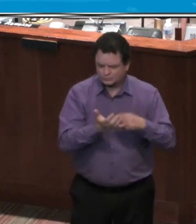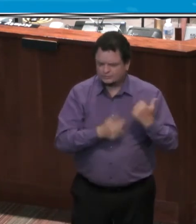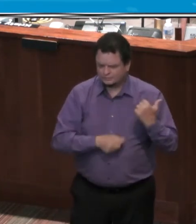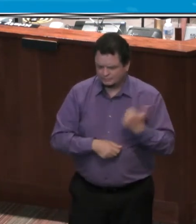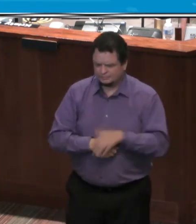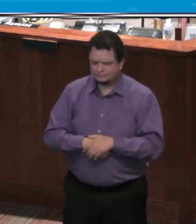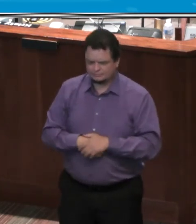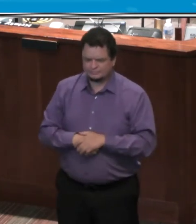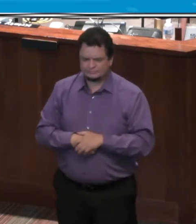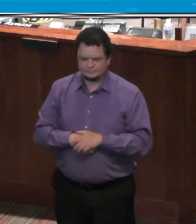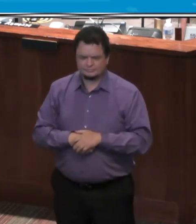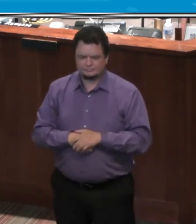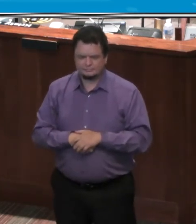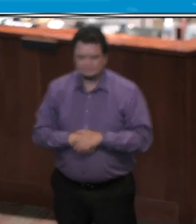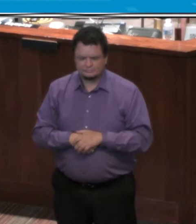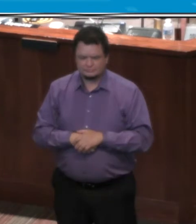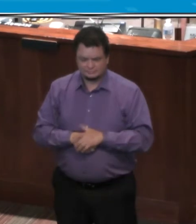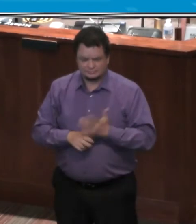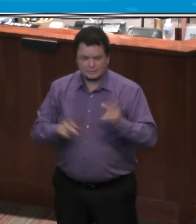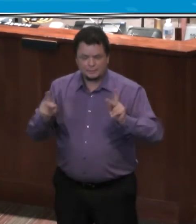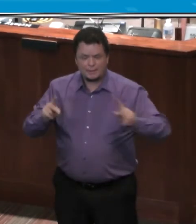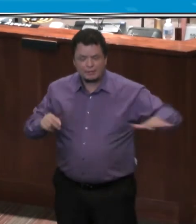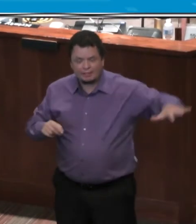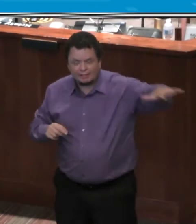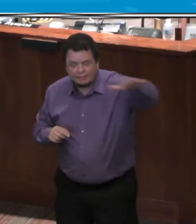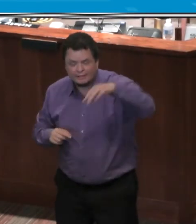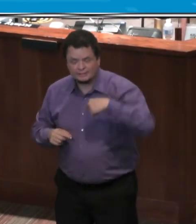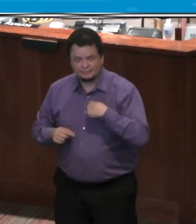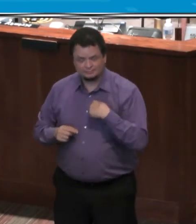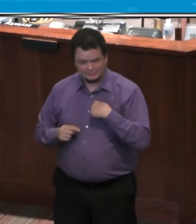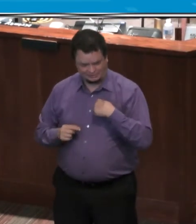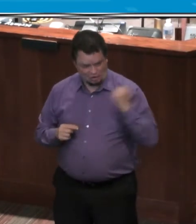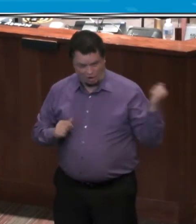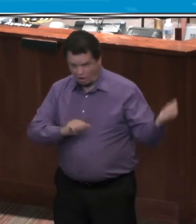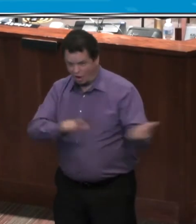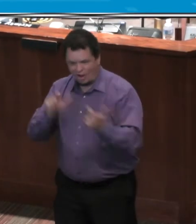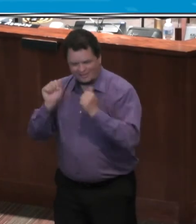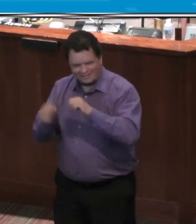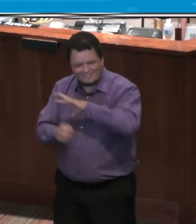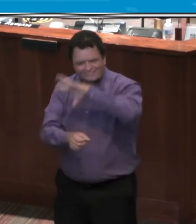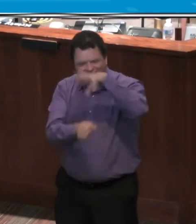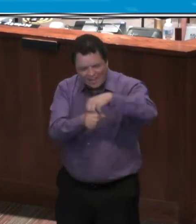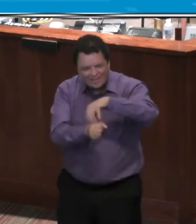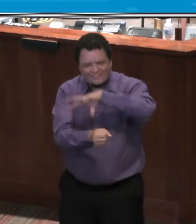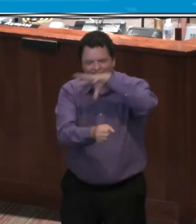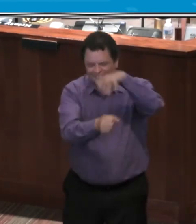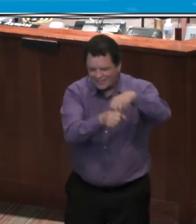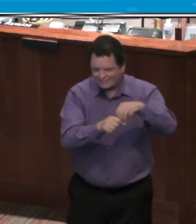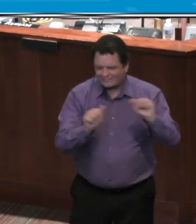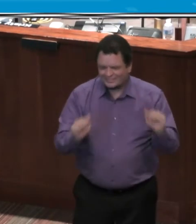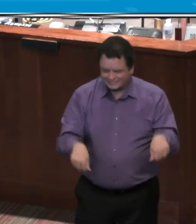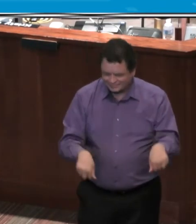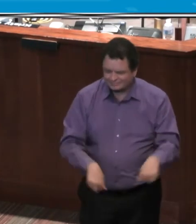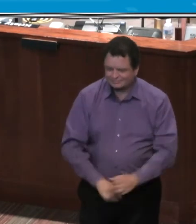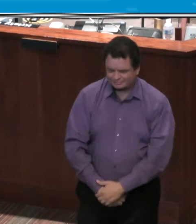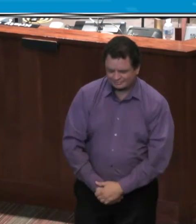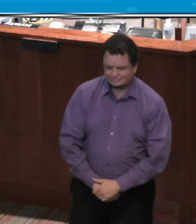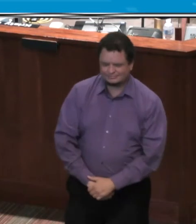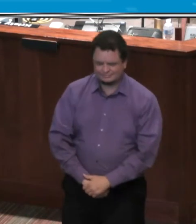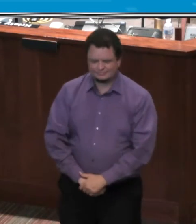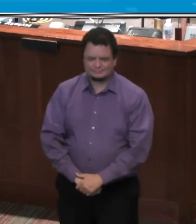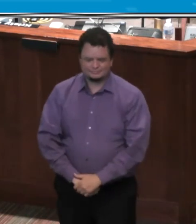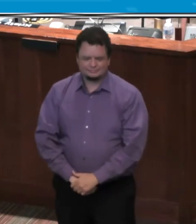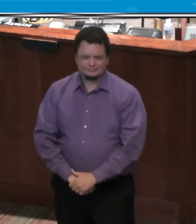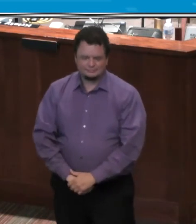you. Thank you. Noted, and your comments will be part of the record. Let's figure out really who is out there. This